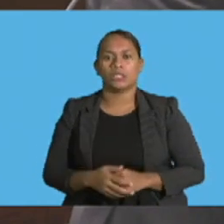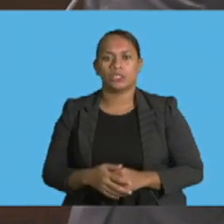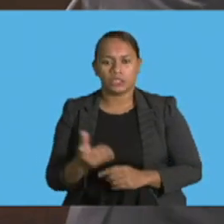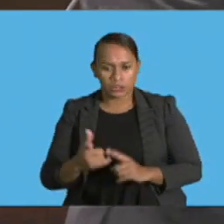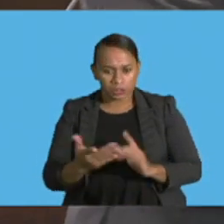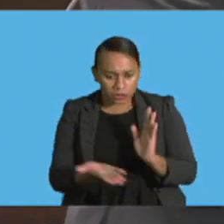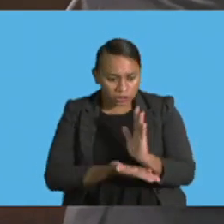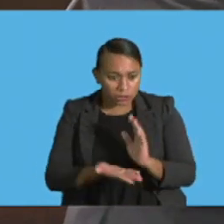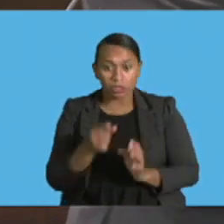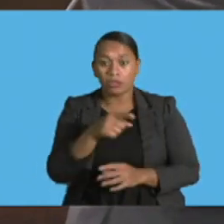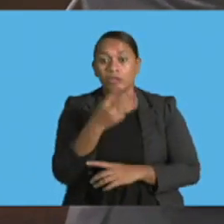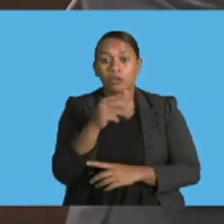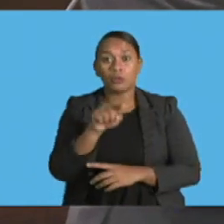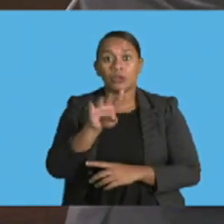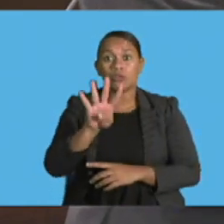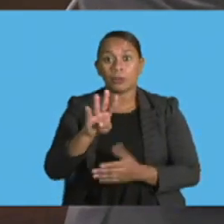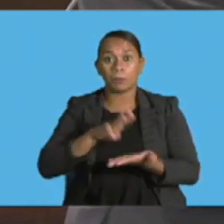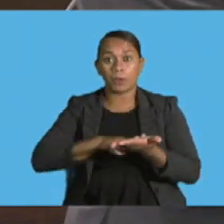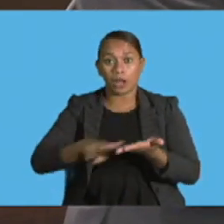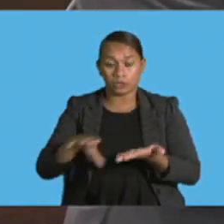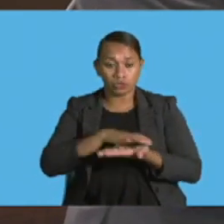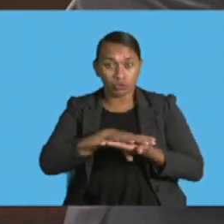$13.4 million of the